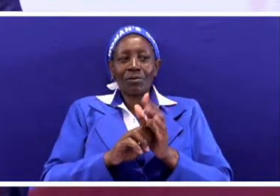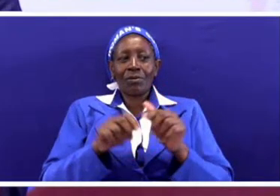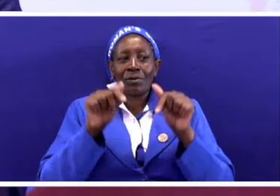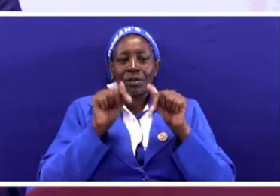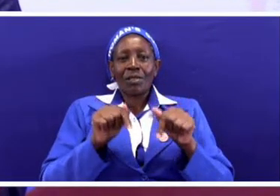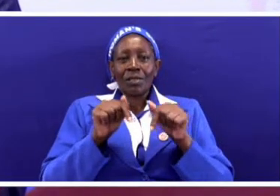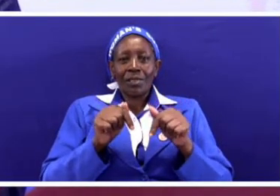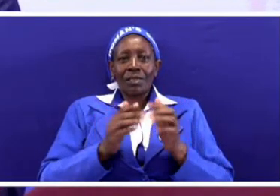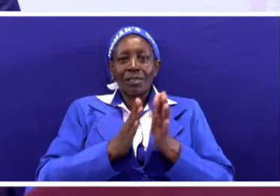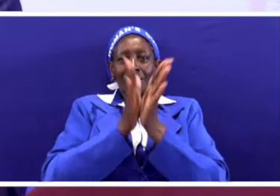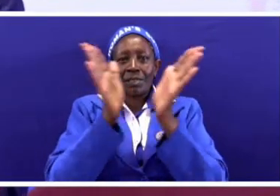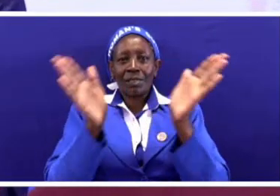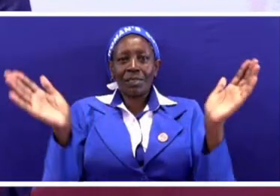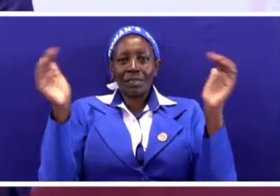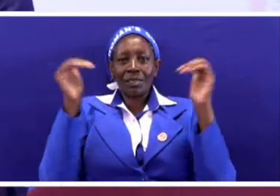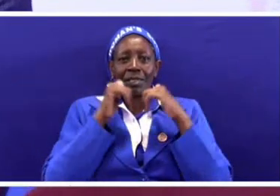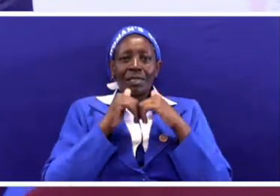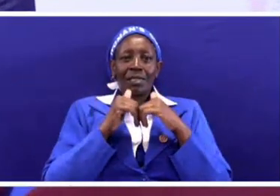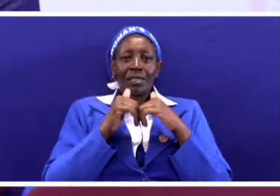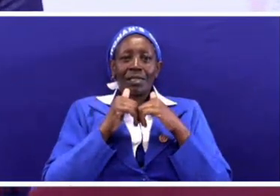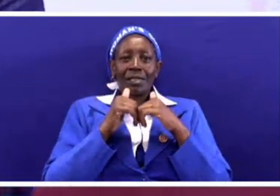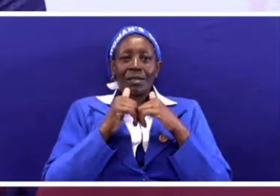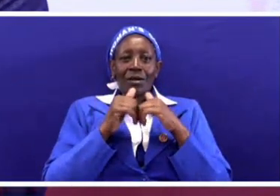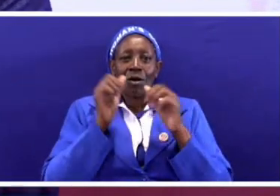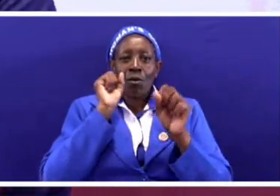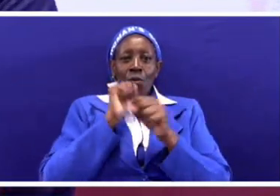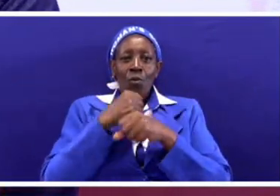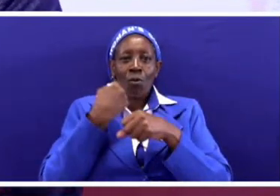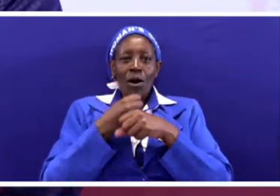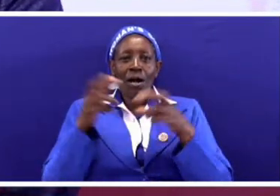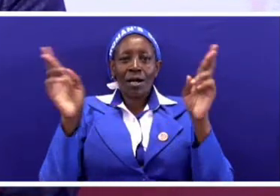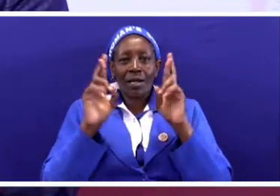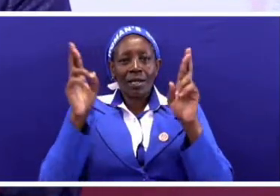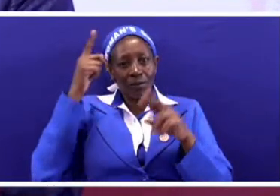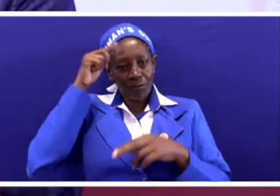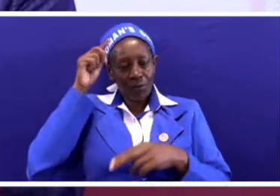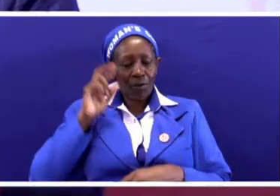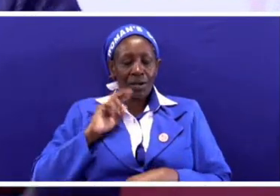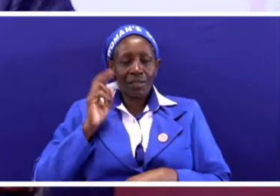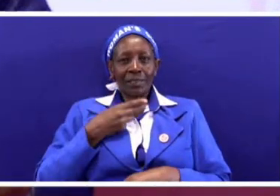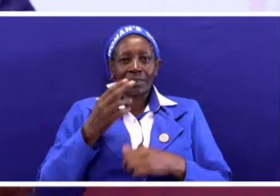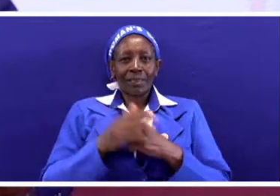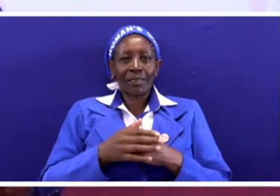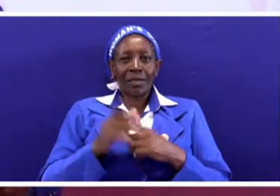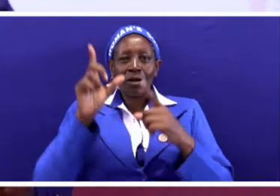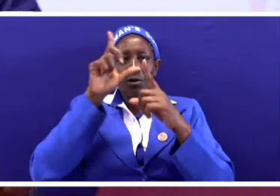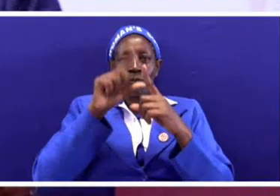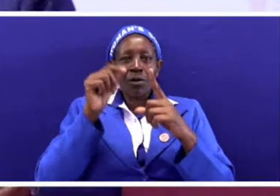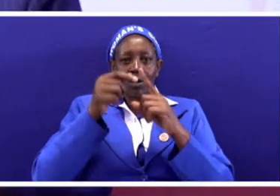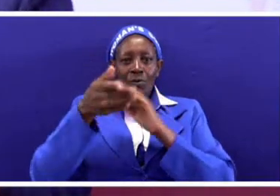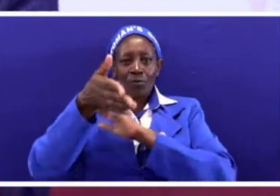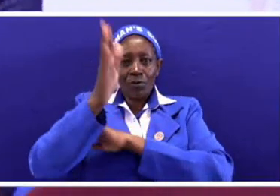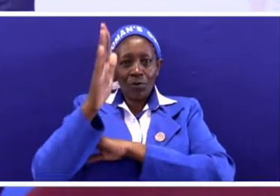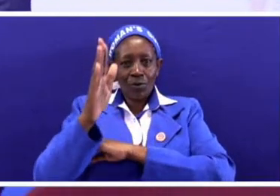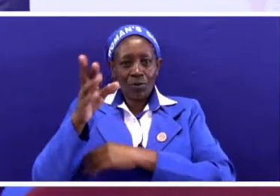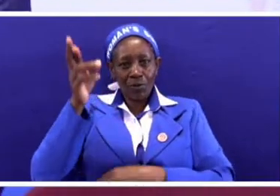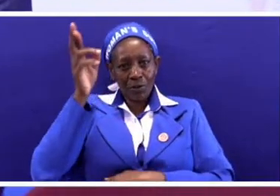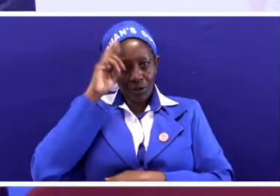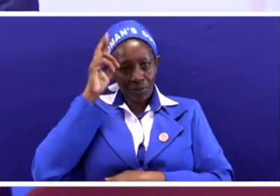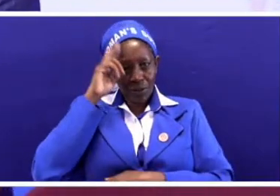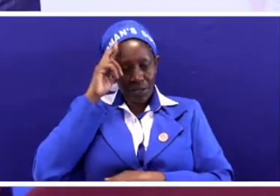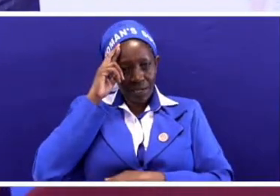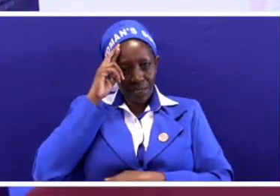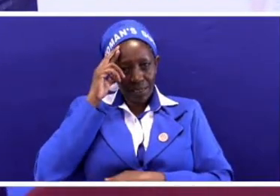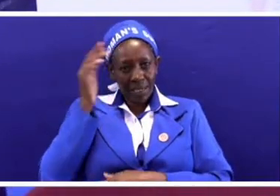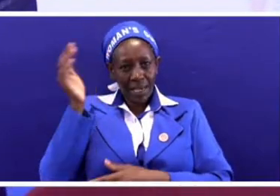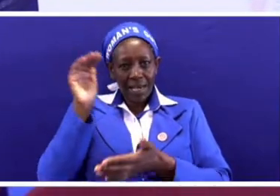The work is clearly set for us. The word of God will remind us well in the next 3 years. I